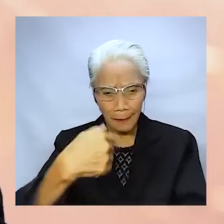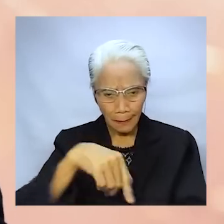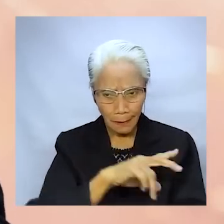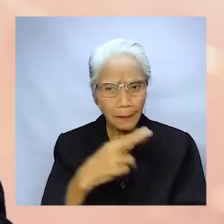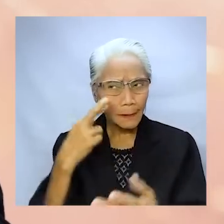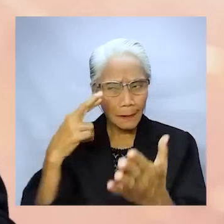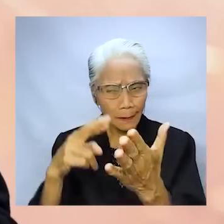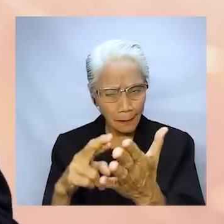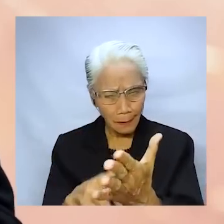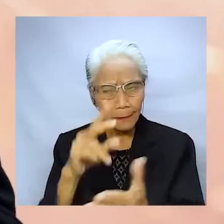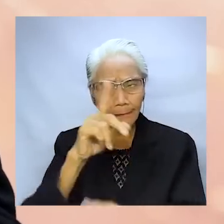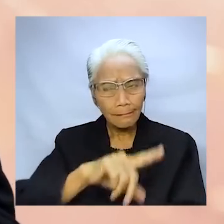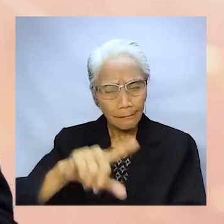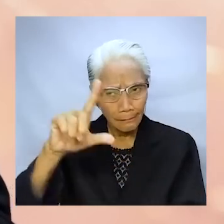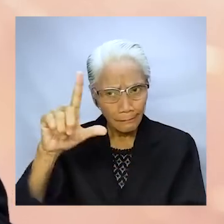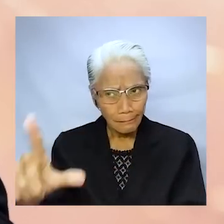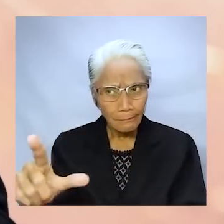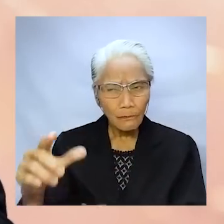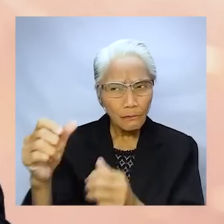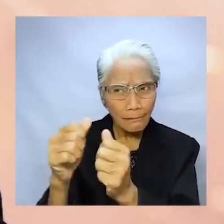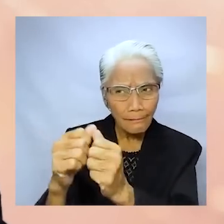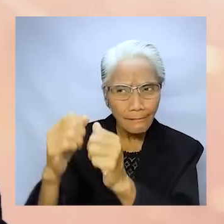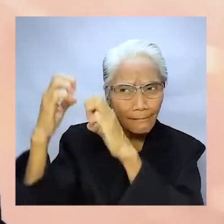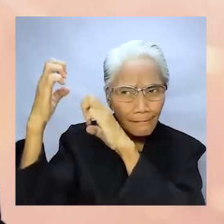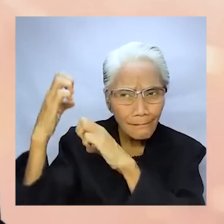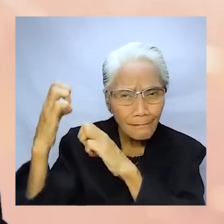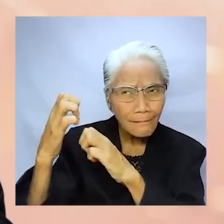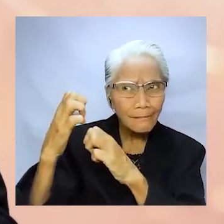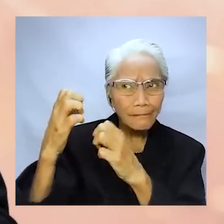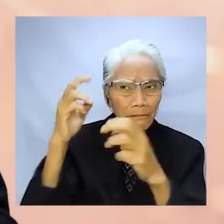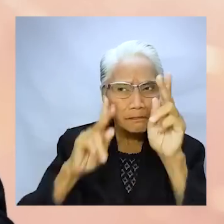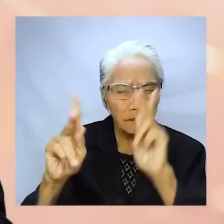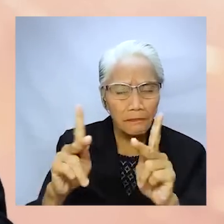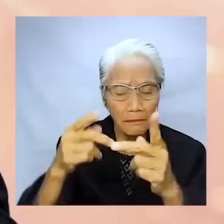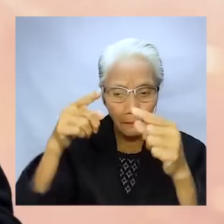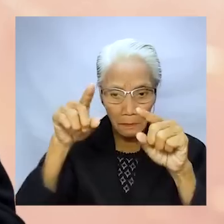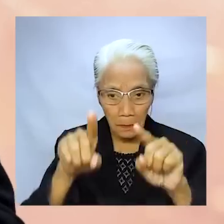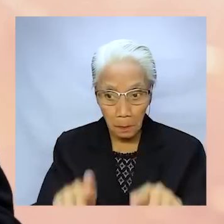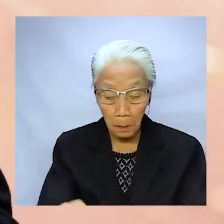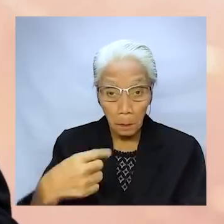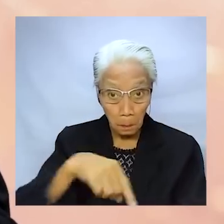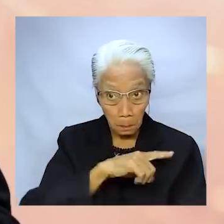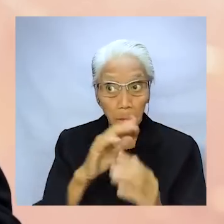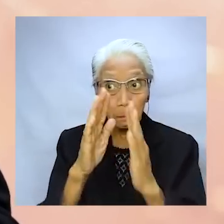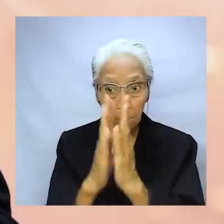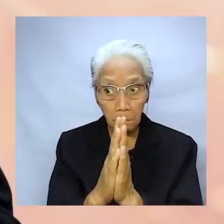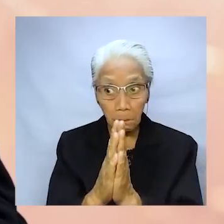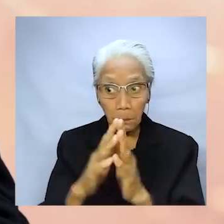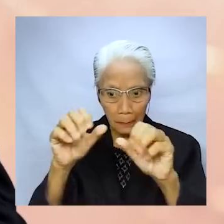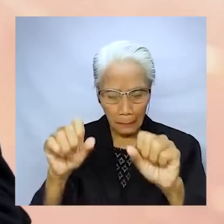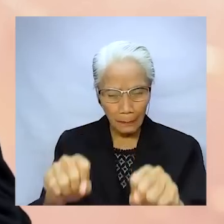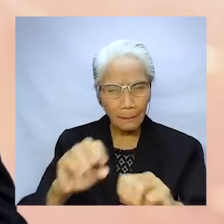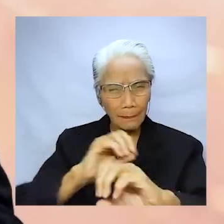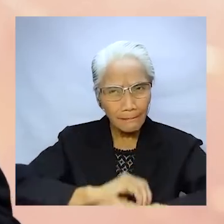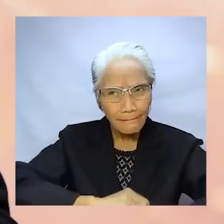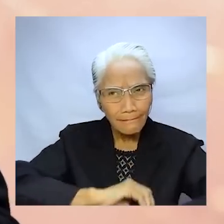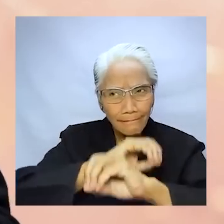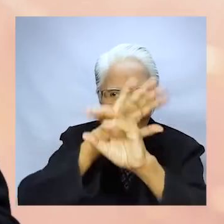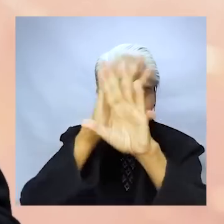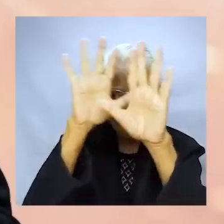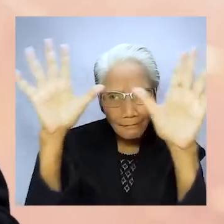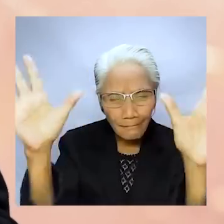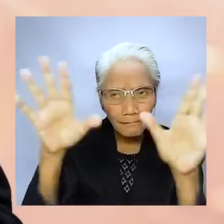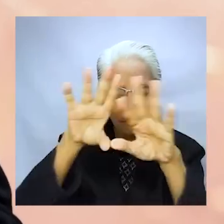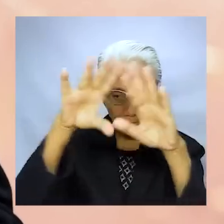recognizing the Lord in unexpected people and events? We pray that we may be illumined by the light of the